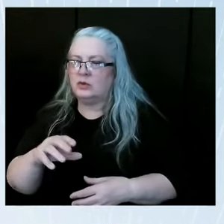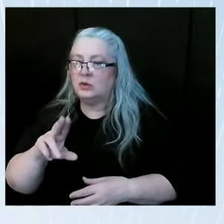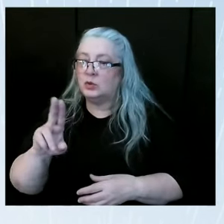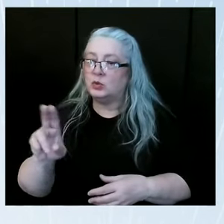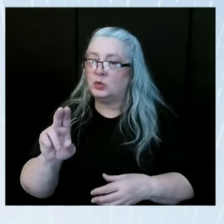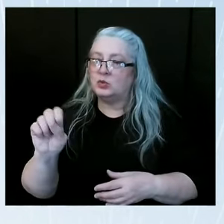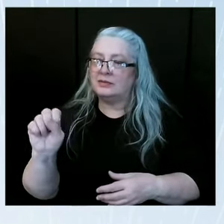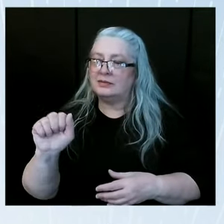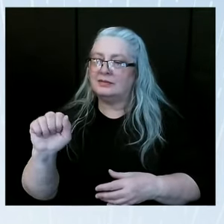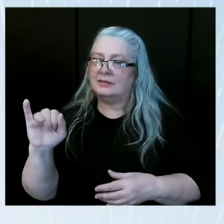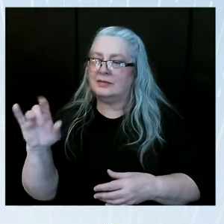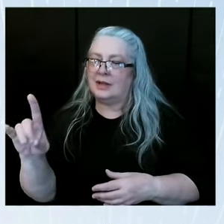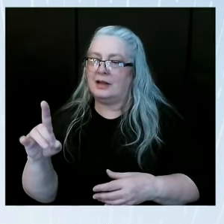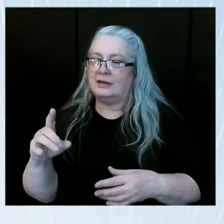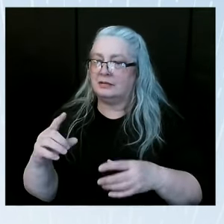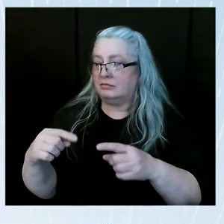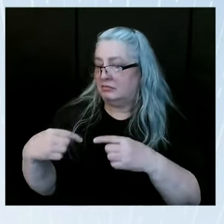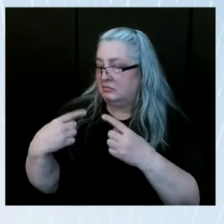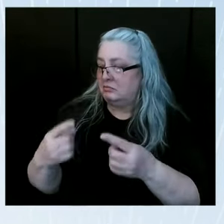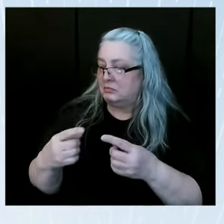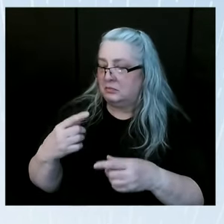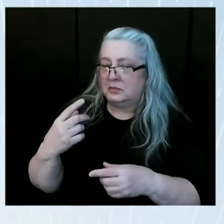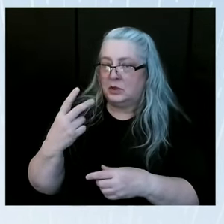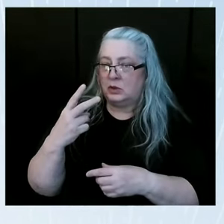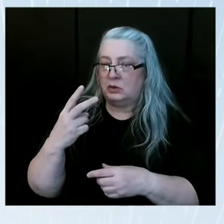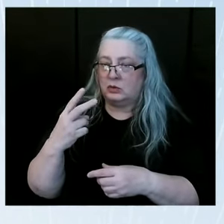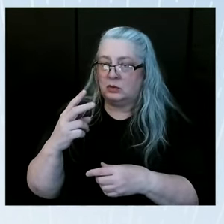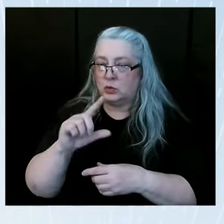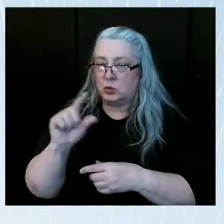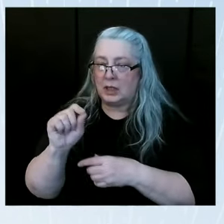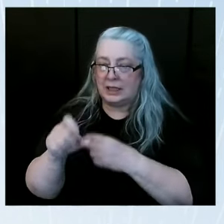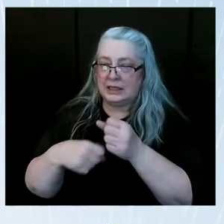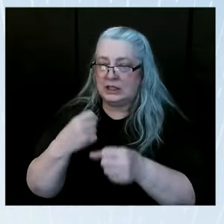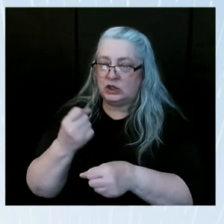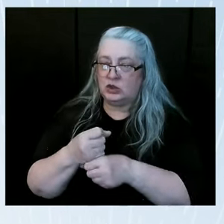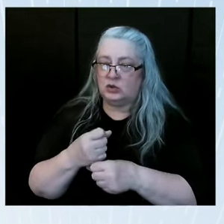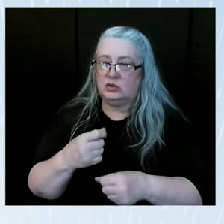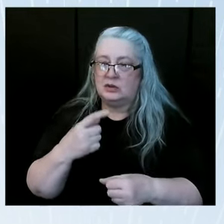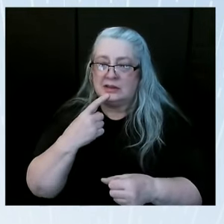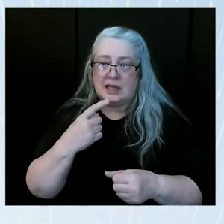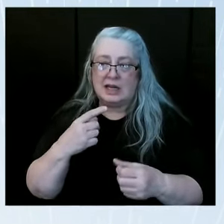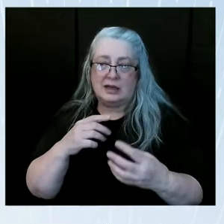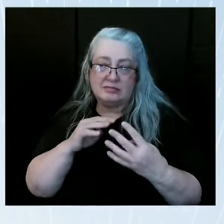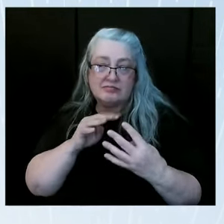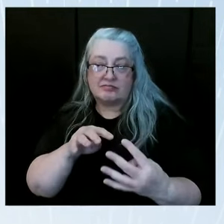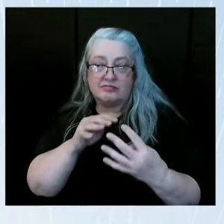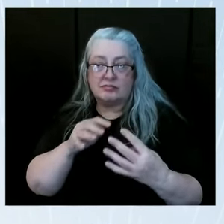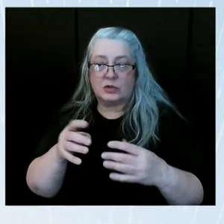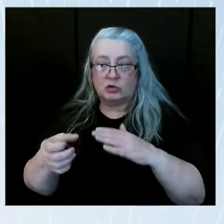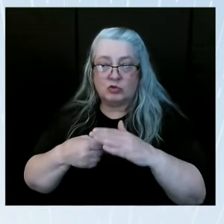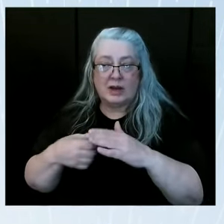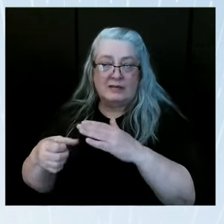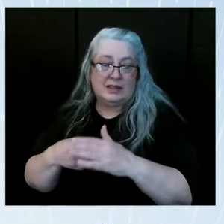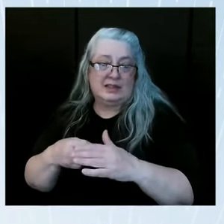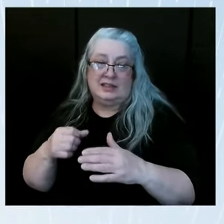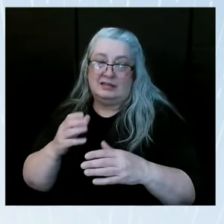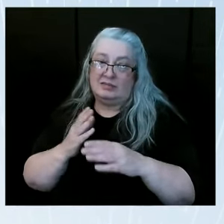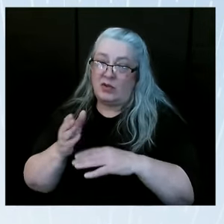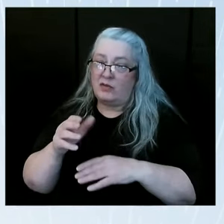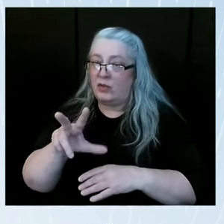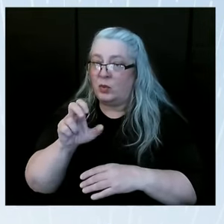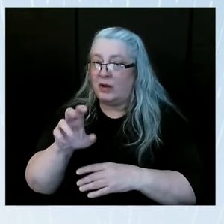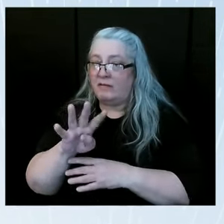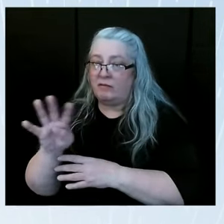through around $340 million invested in more than 88 countries and touching on, I think, all of